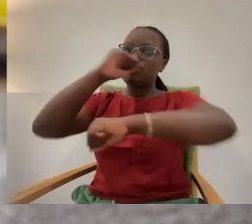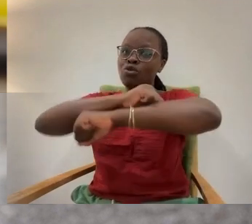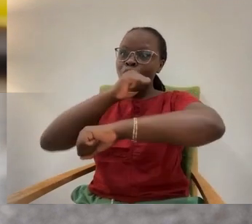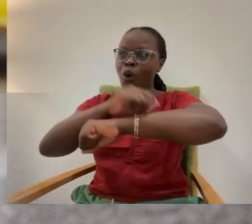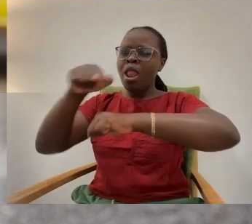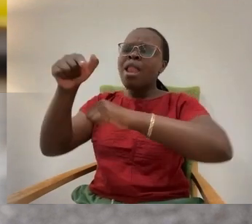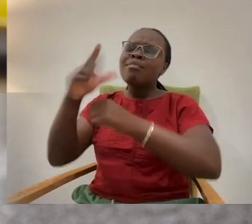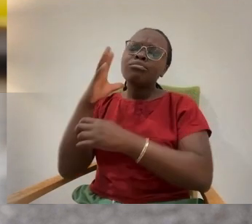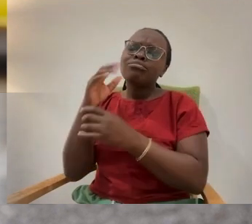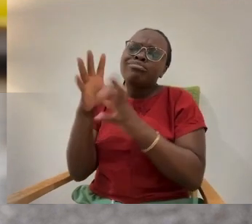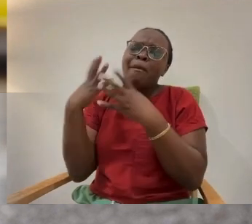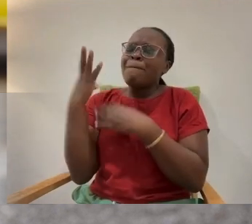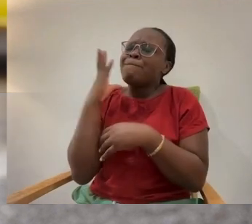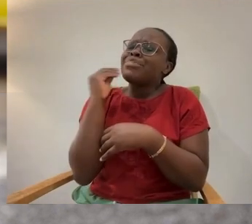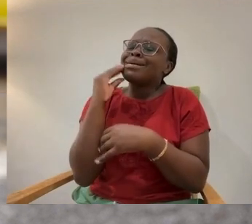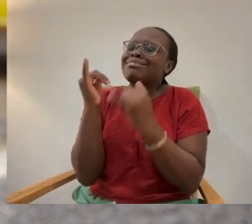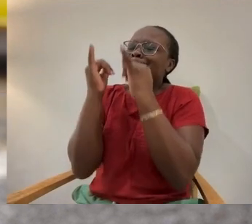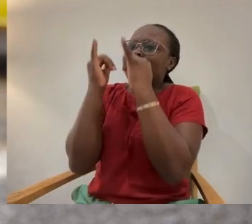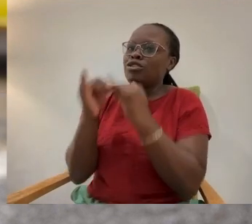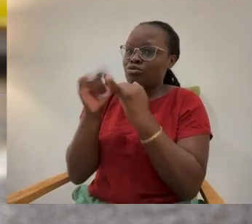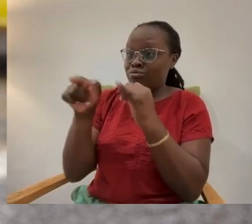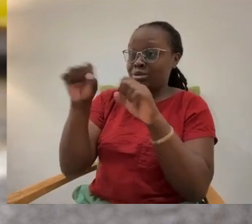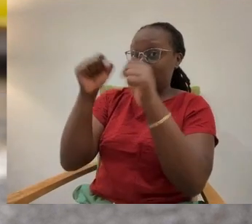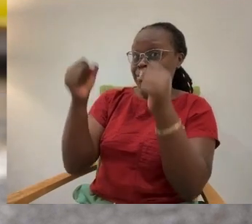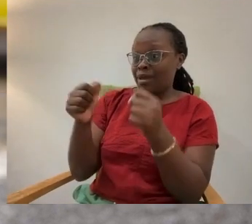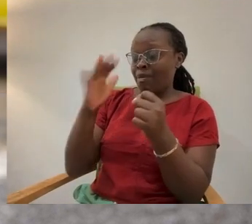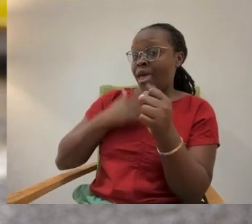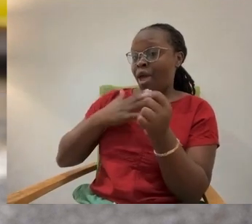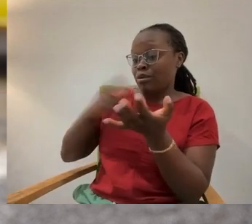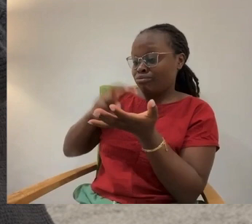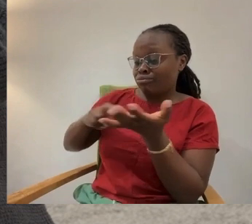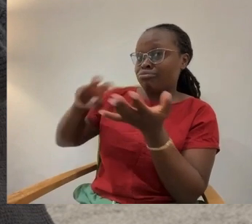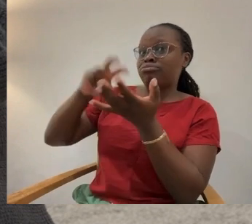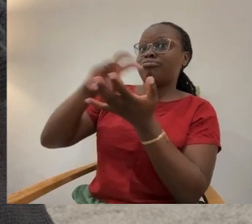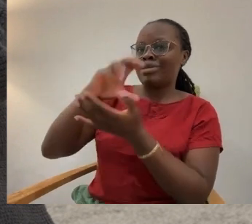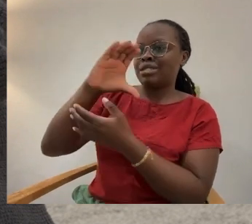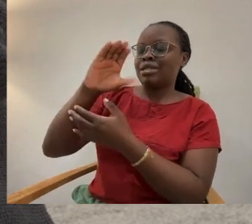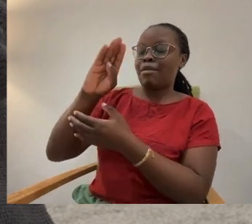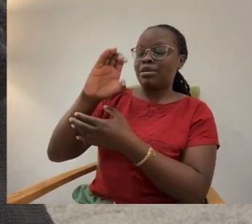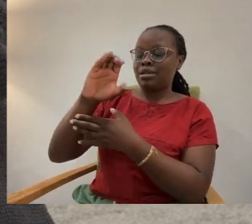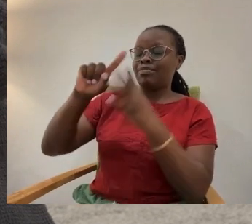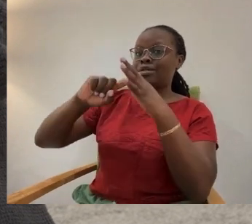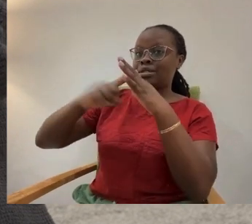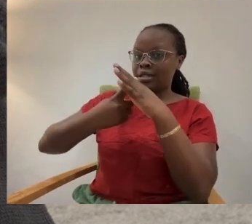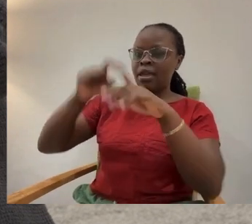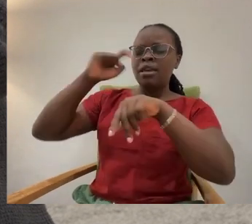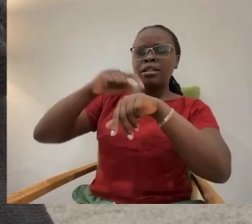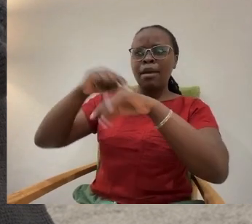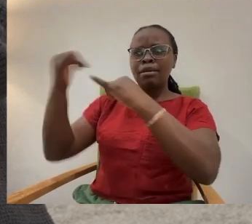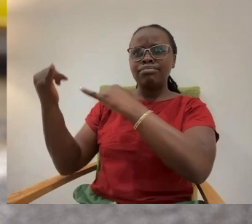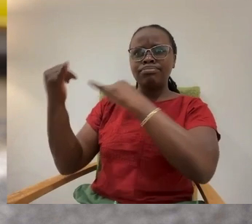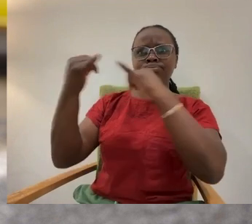of education. So that's when our journey on CBC began. And as we were introduced even to